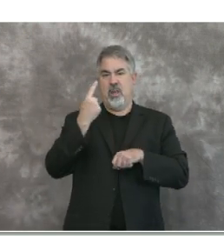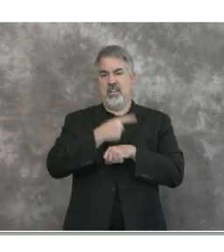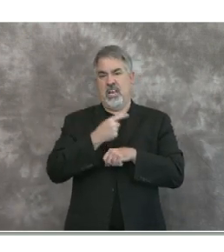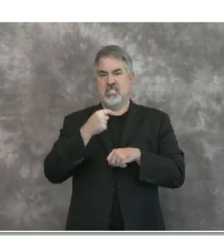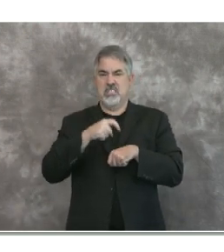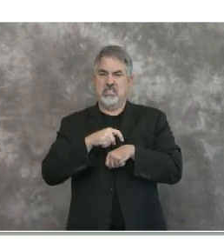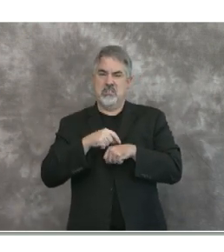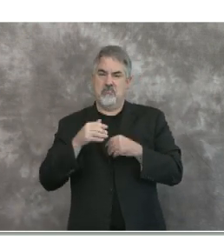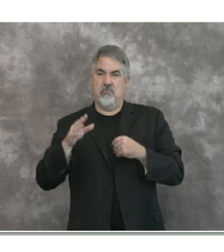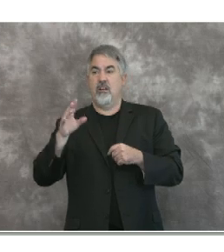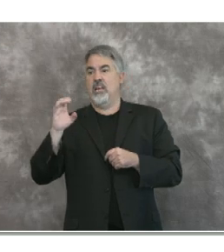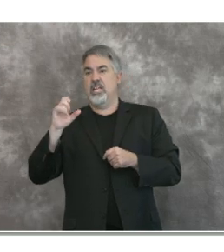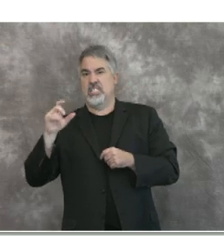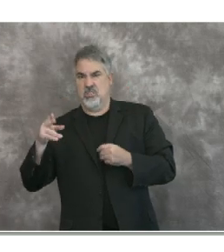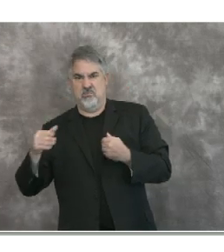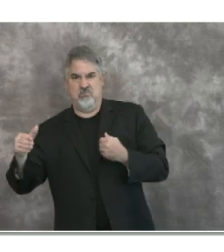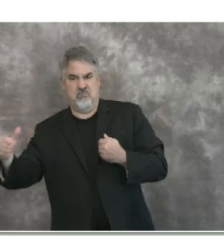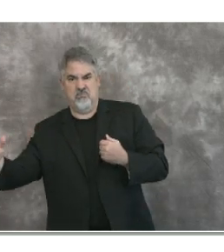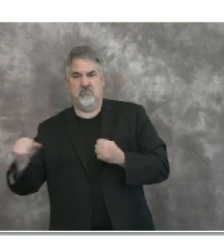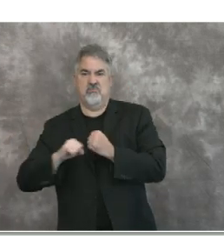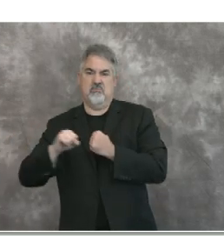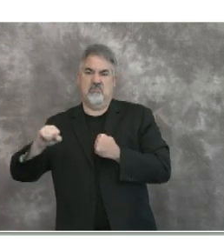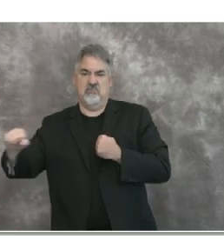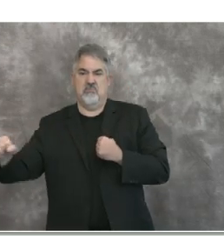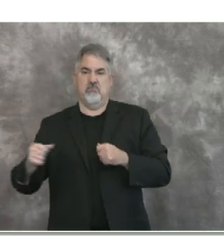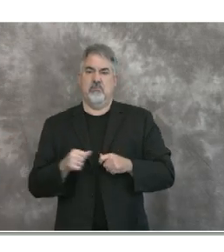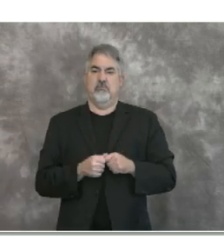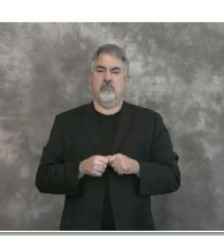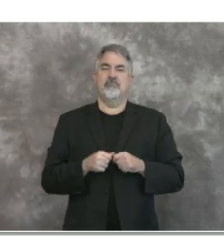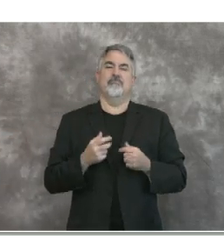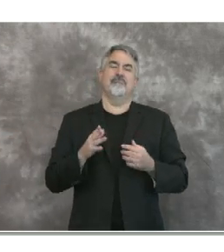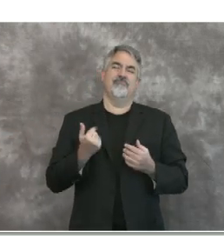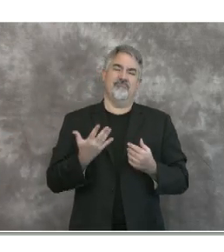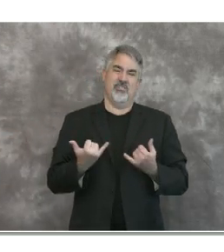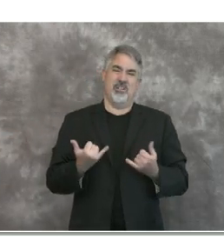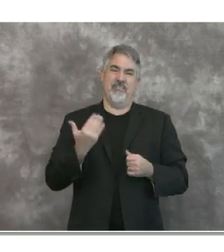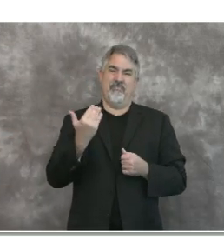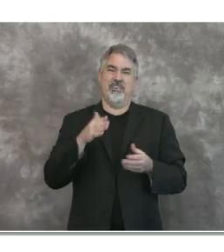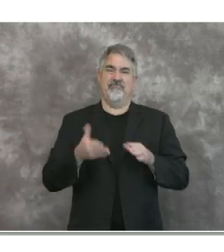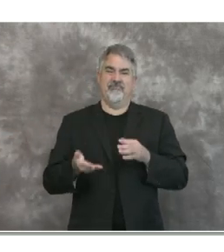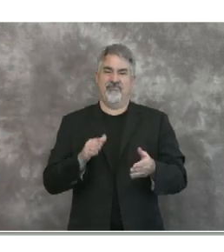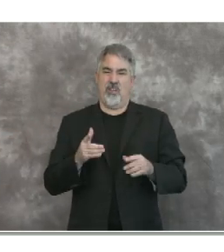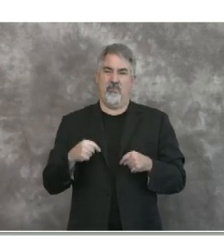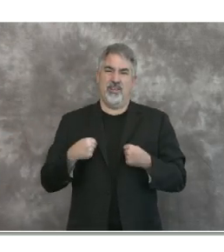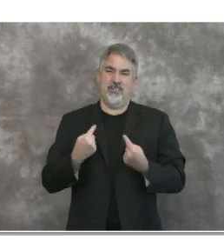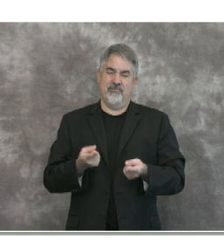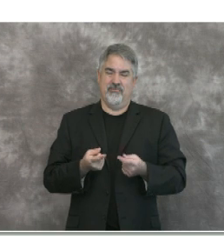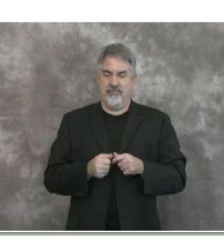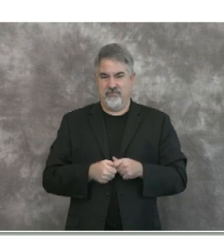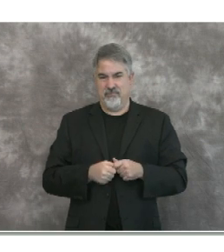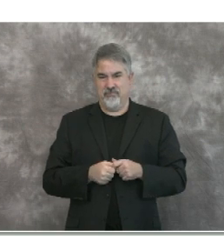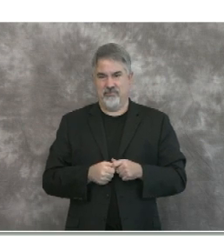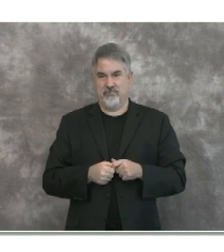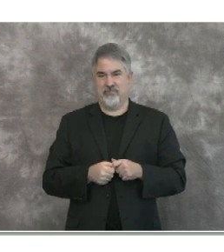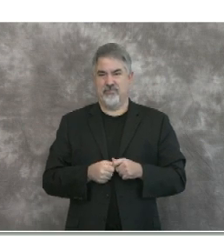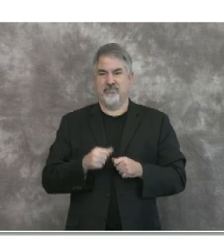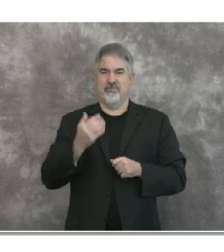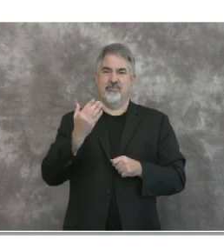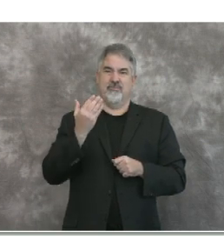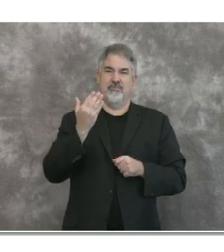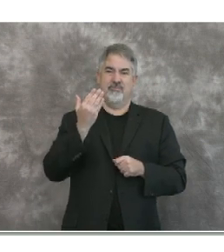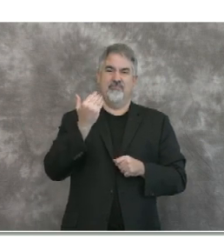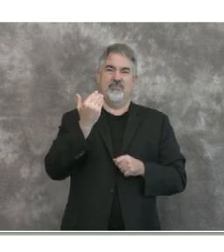are reporting 15 additional deaths today. Those are 15 lives and 15 families